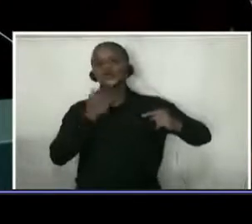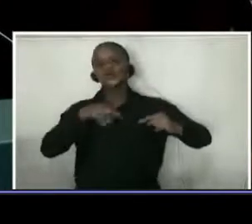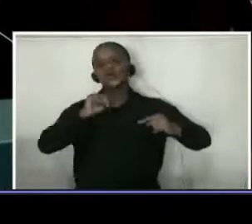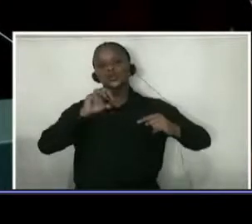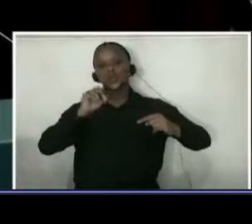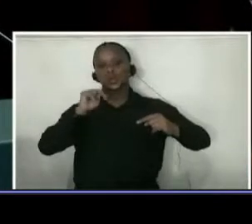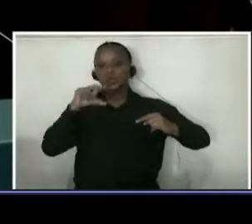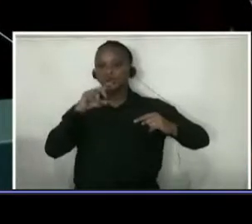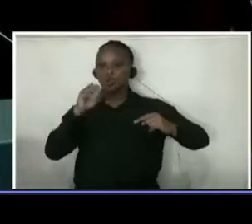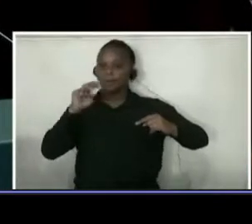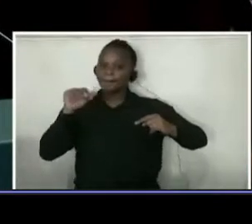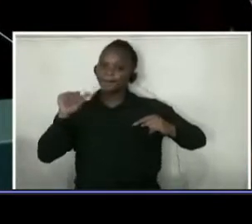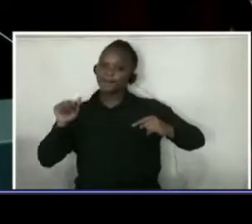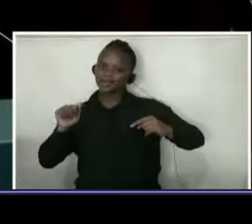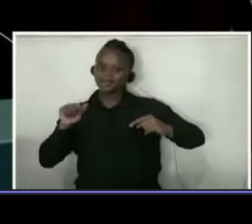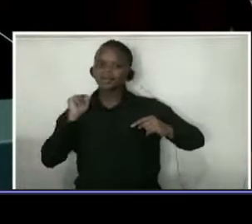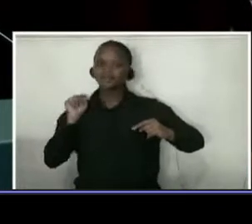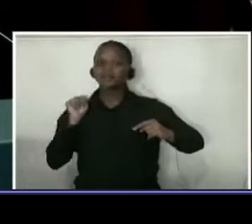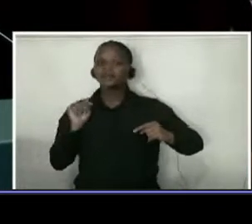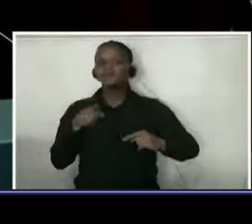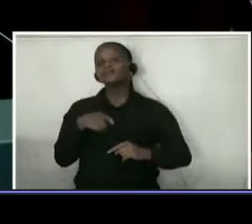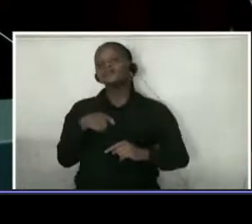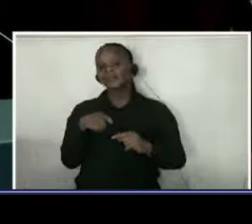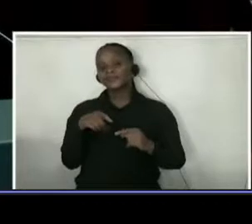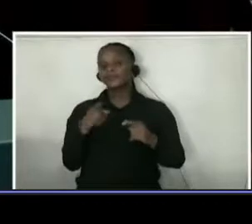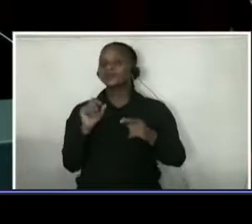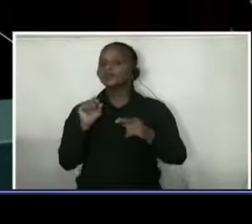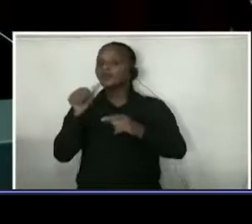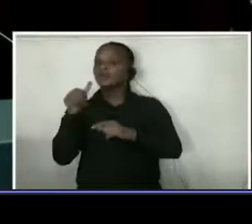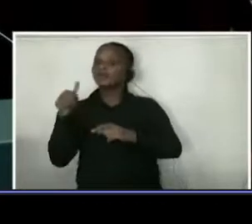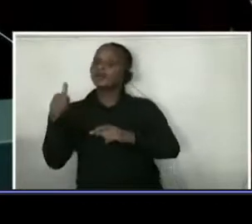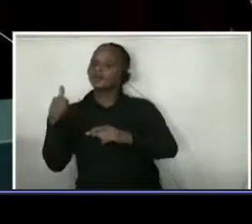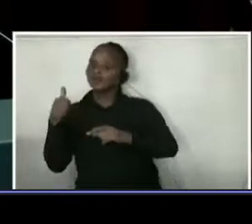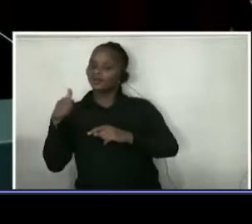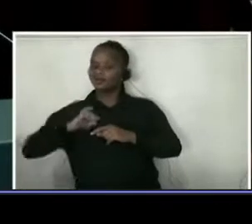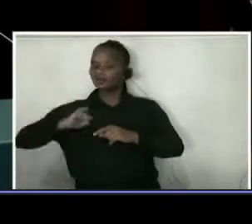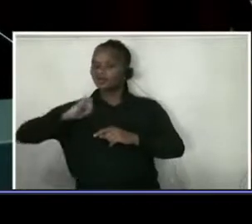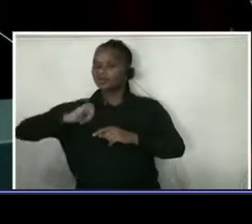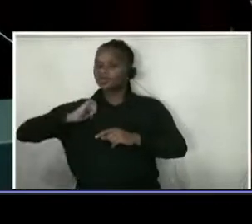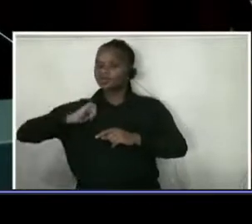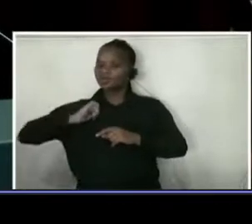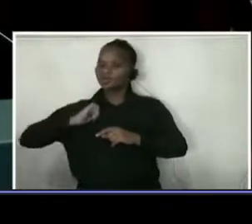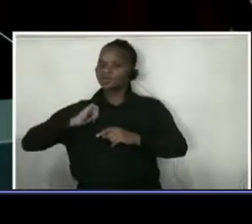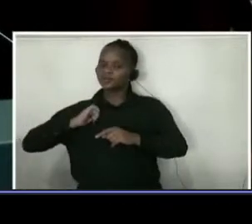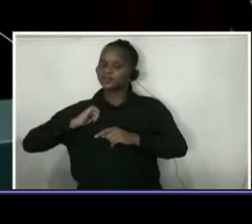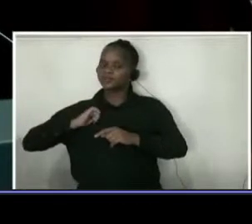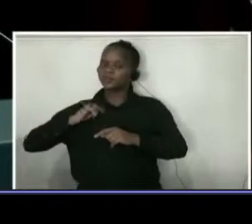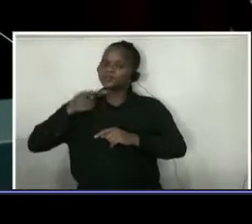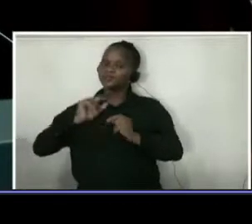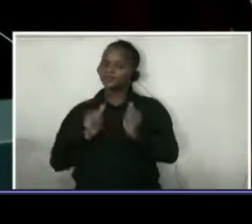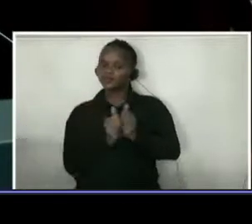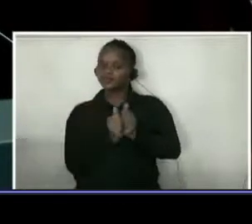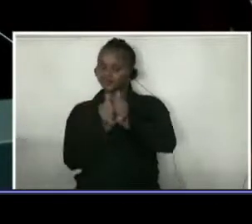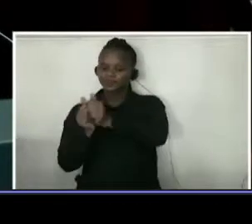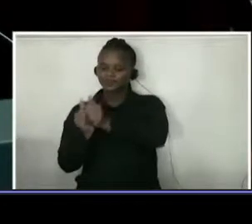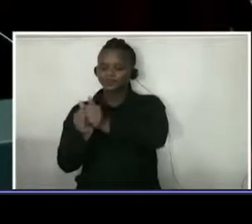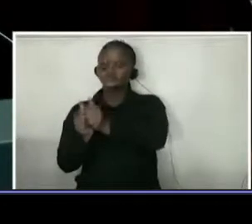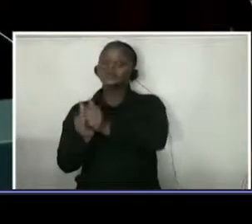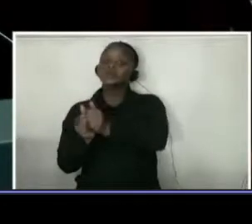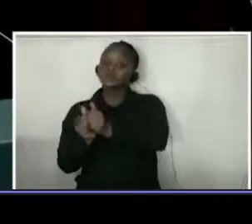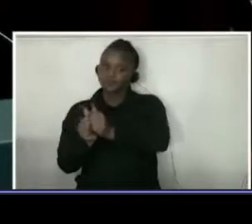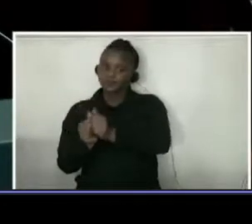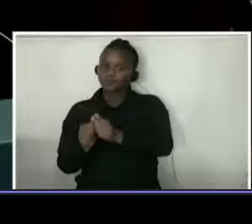District Municipality, okungeminye yemkhandlu ebuswa ngokubambisana. La kucelwa khona inkantolo ukuba